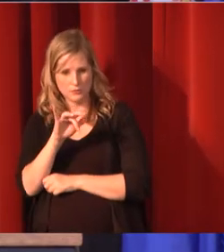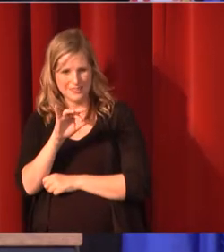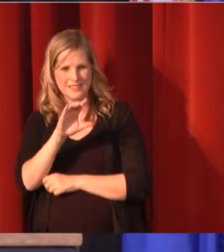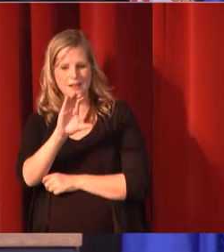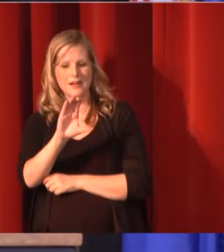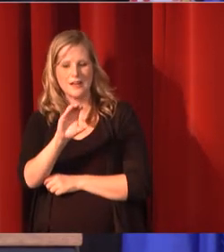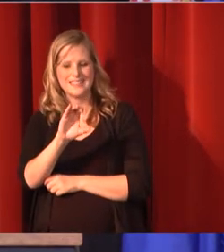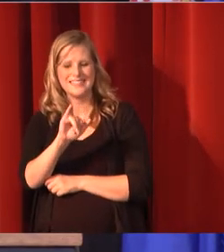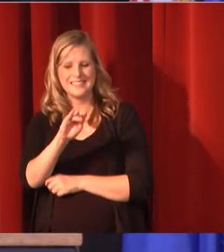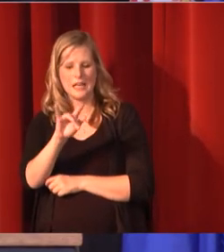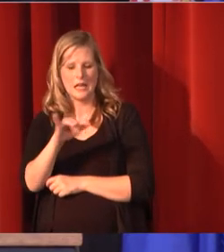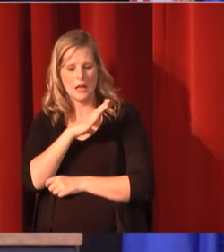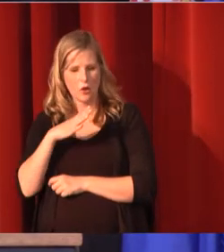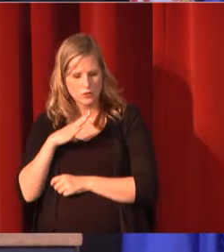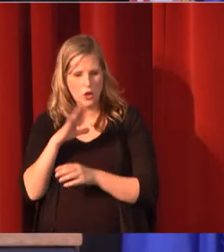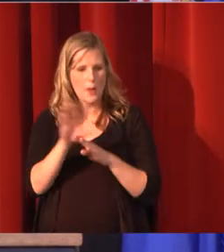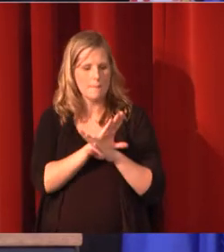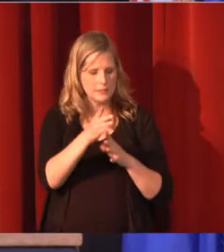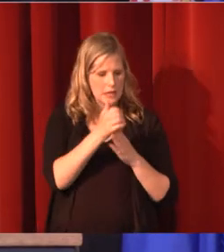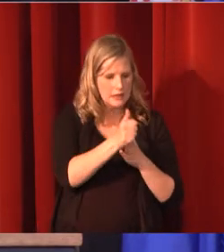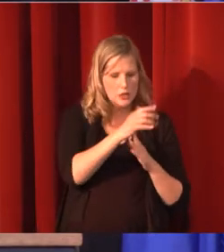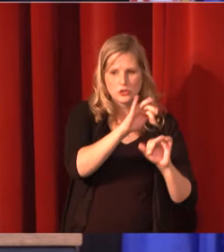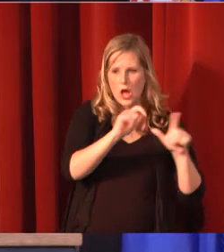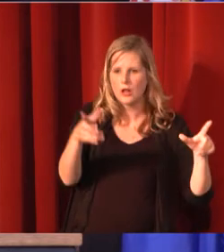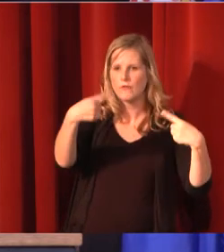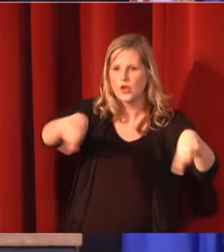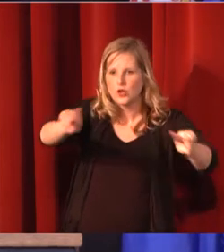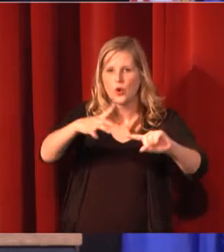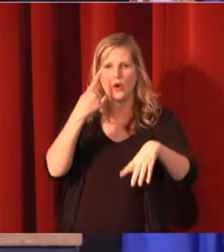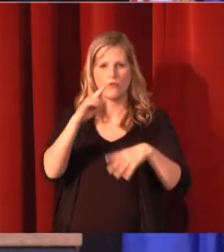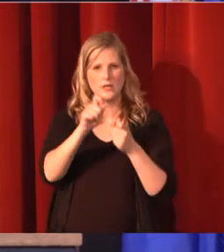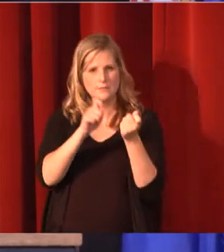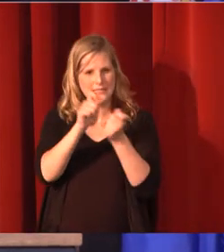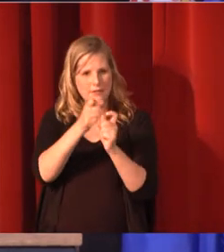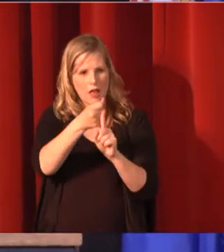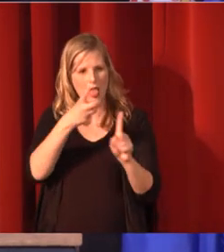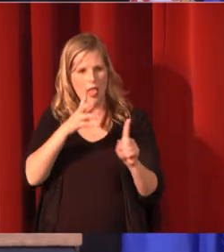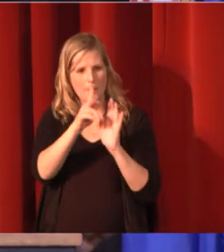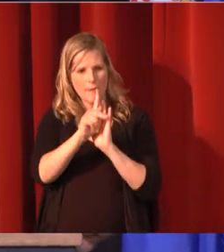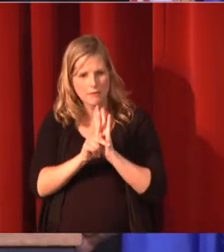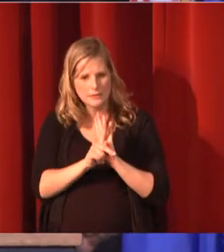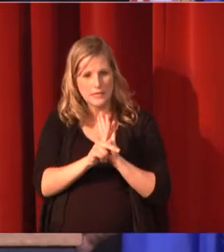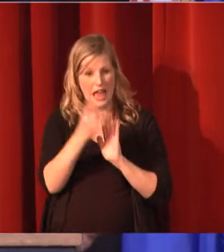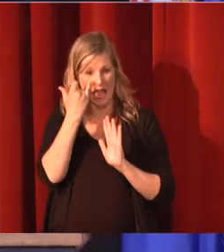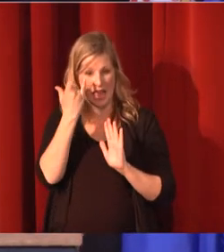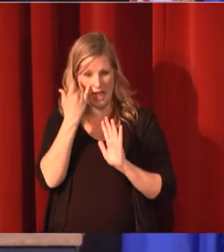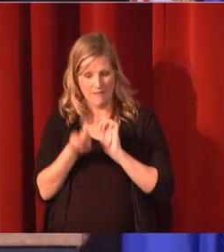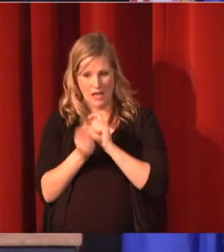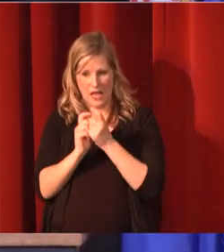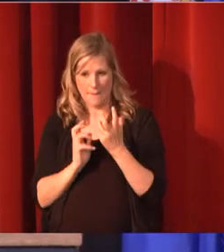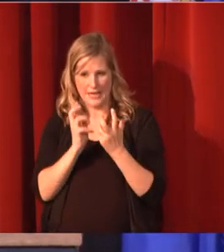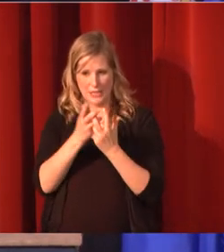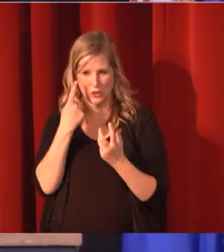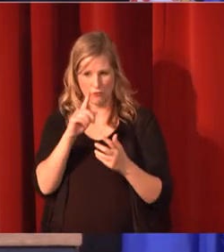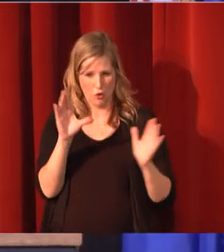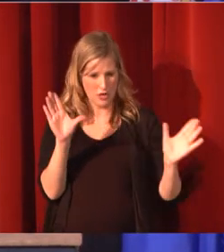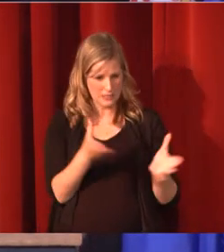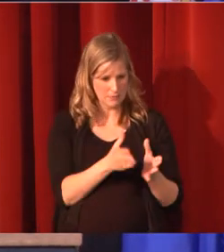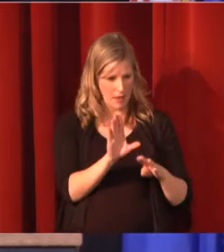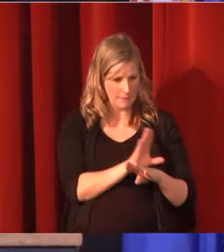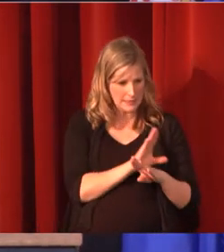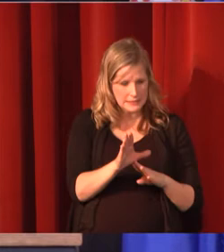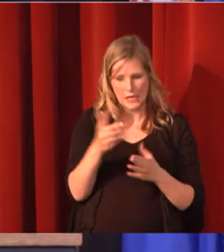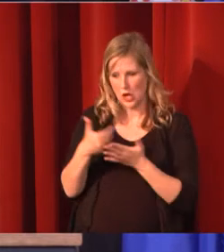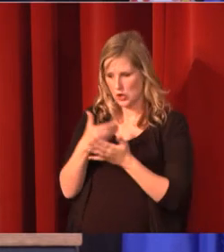leaders and all of you to fill in the specifics of our policy including whether to make accommodations for small businesses and youth